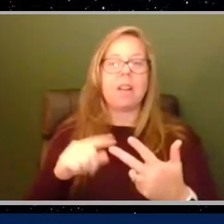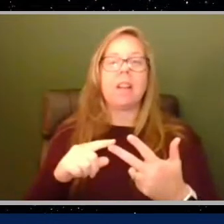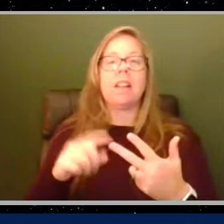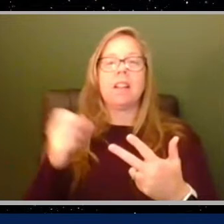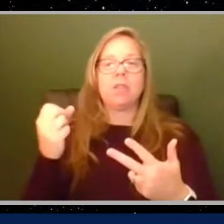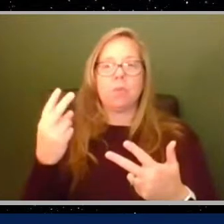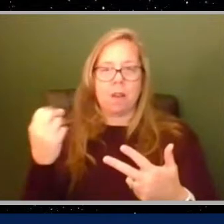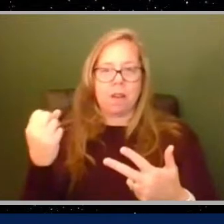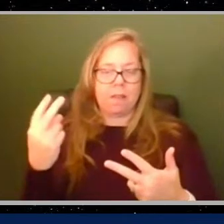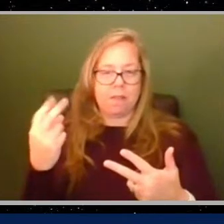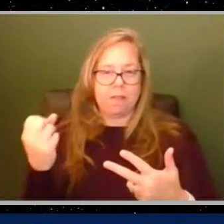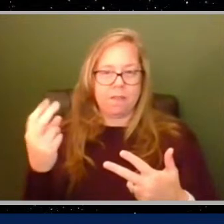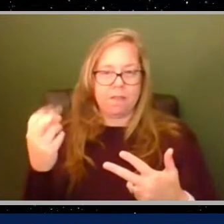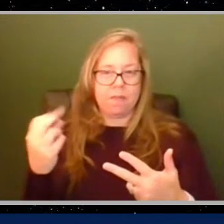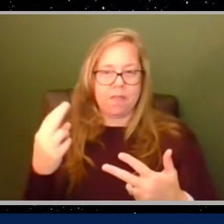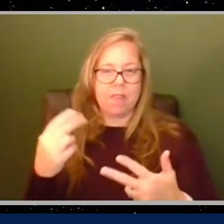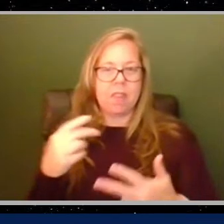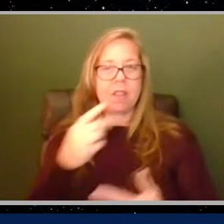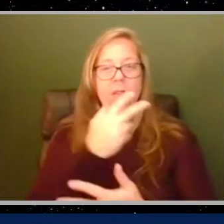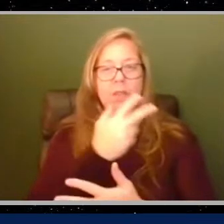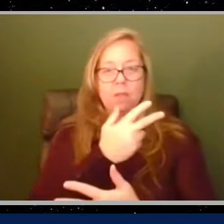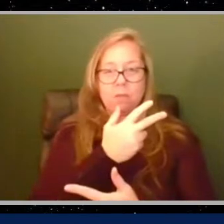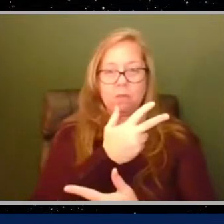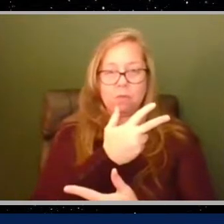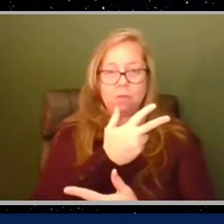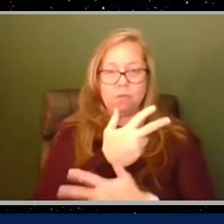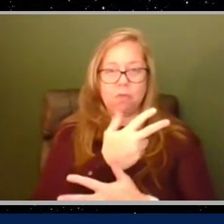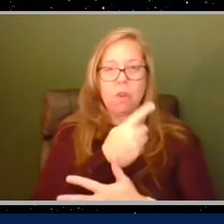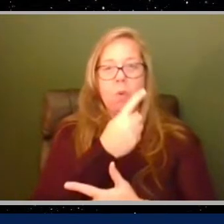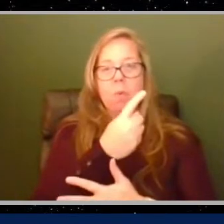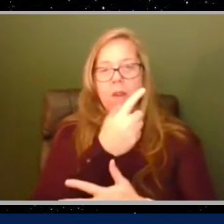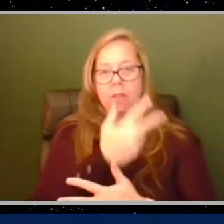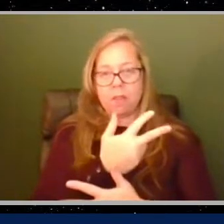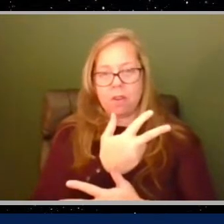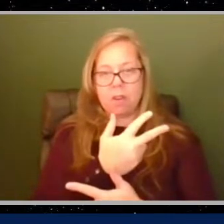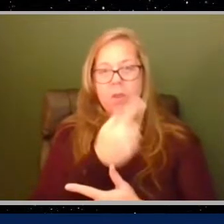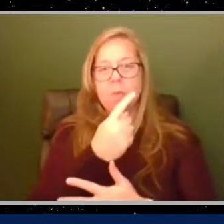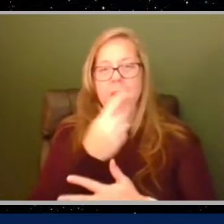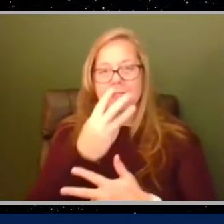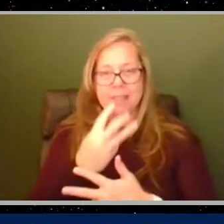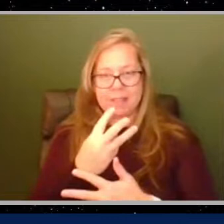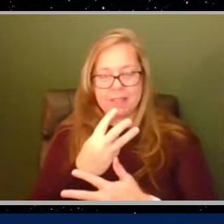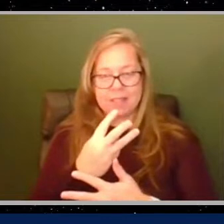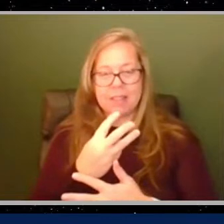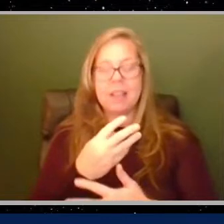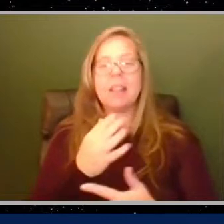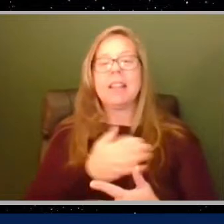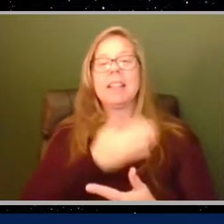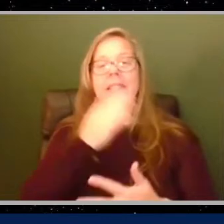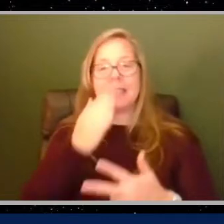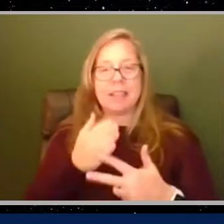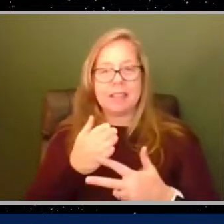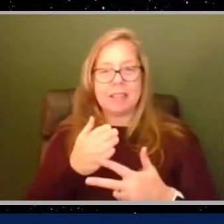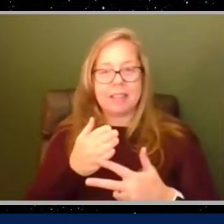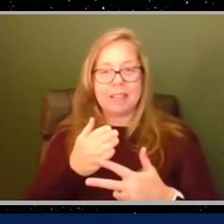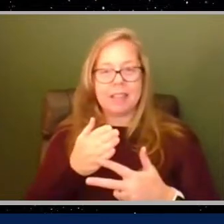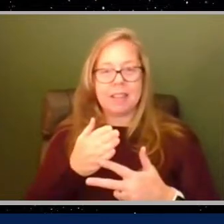3. So we did the first 3 of them as the 1/3 and 1/6, then leveled off, and then the next one was the first of